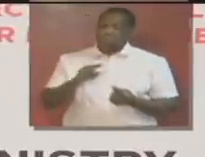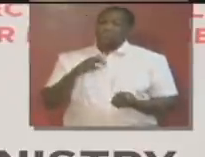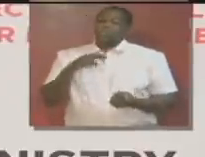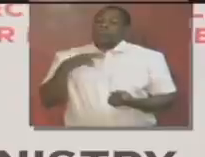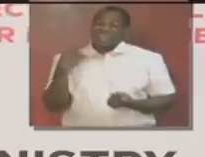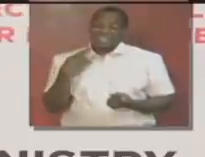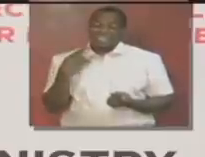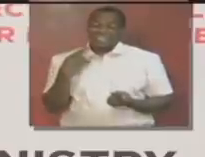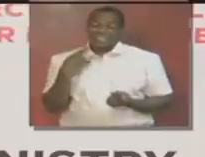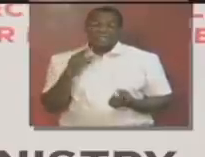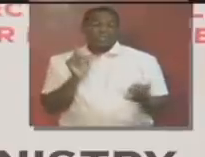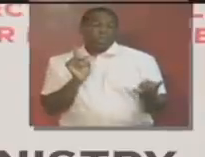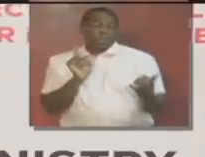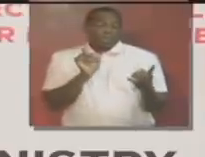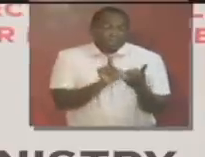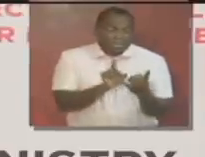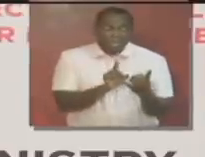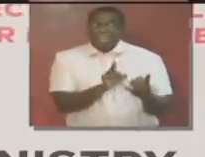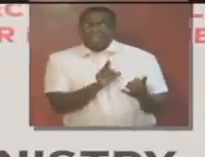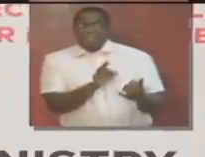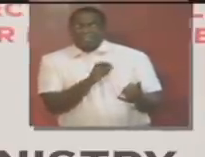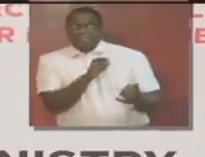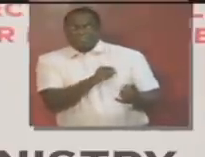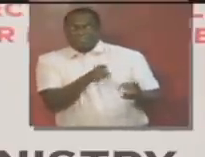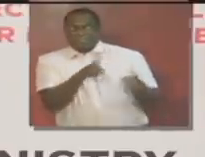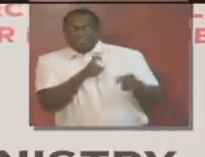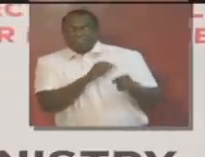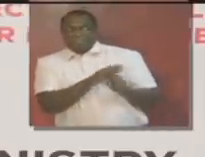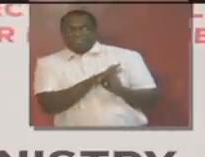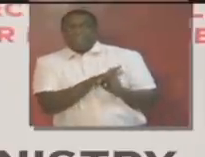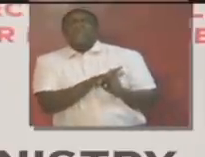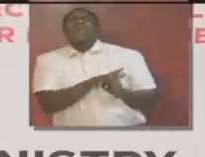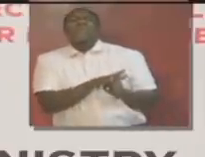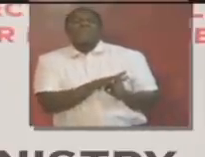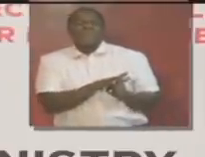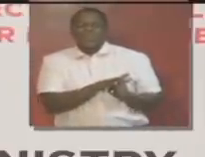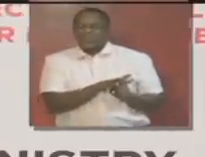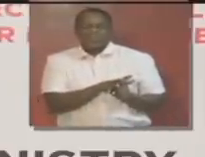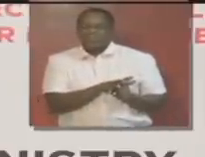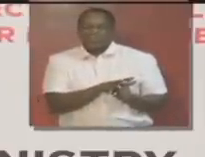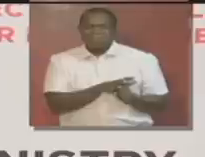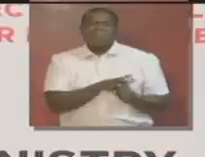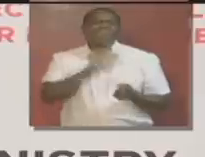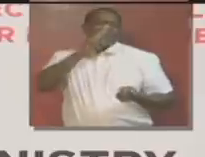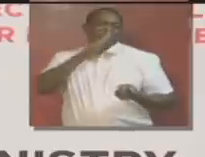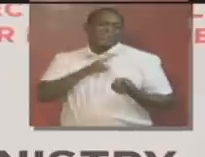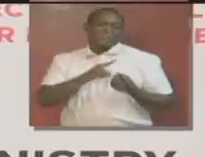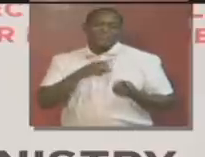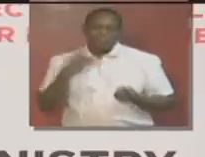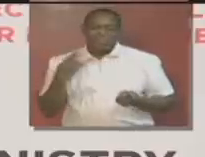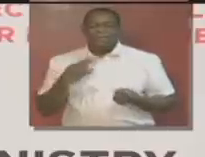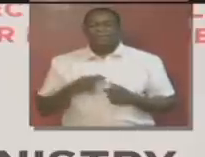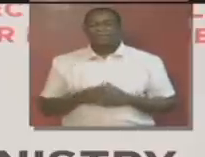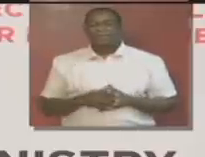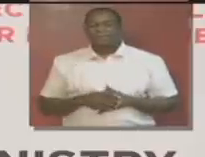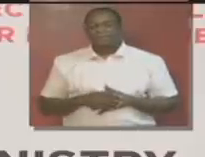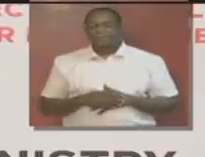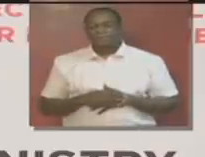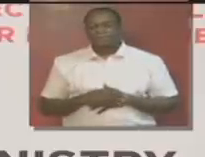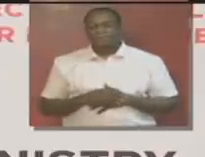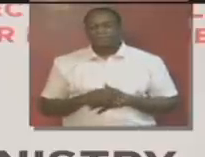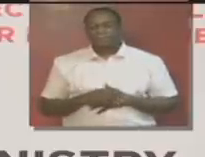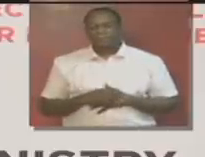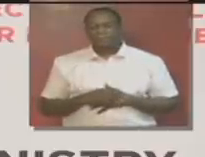coming into contact with non-infected ones, with the consequence that the numbers of new cases continue to go down. So it's really